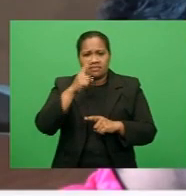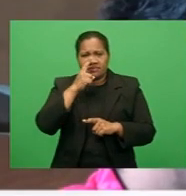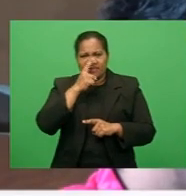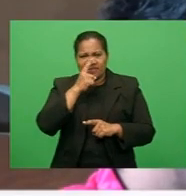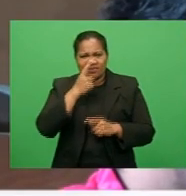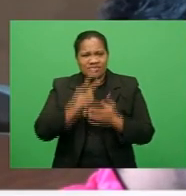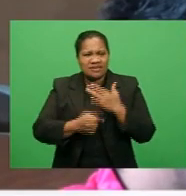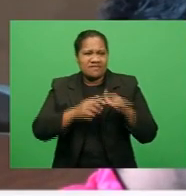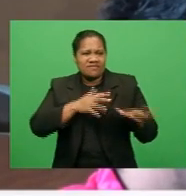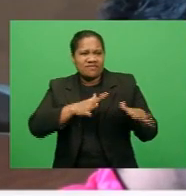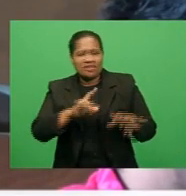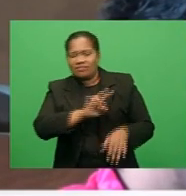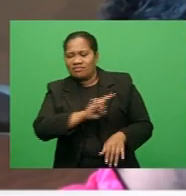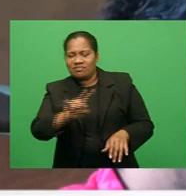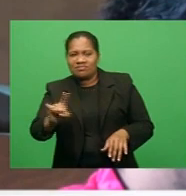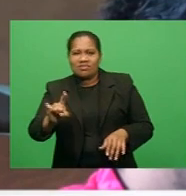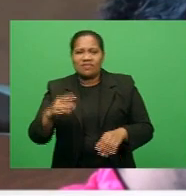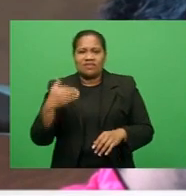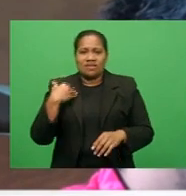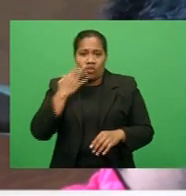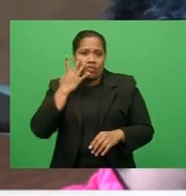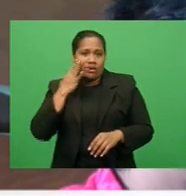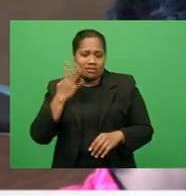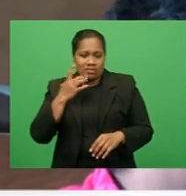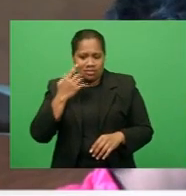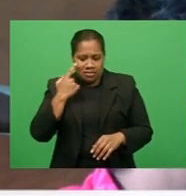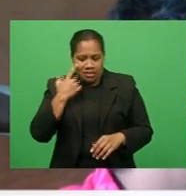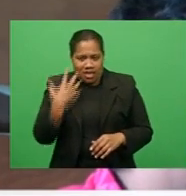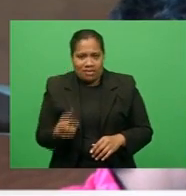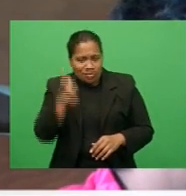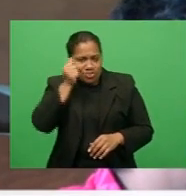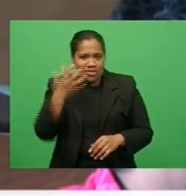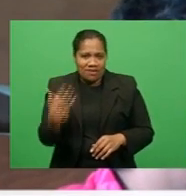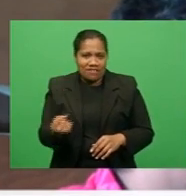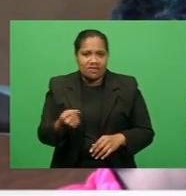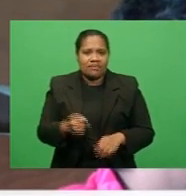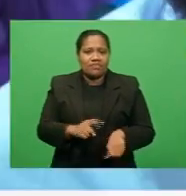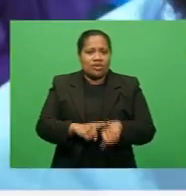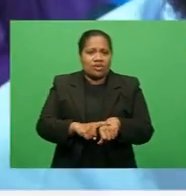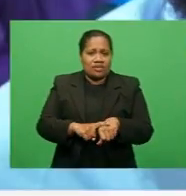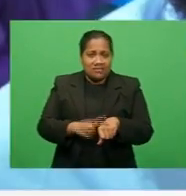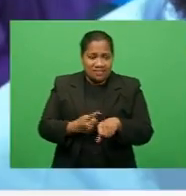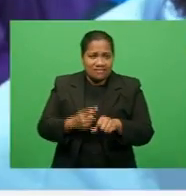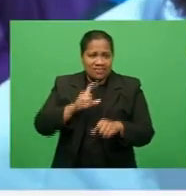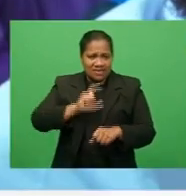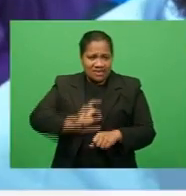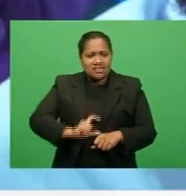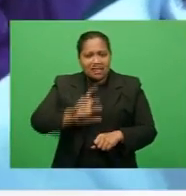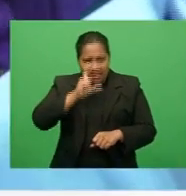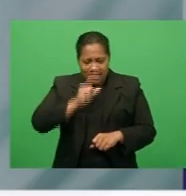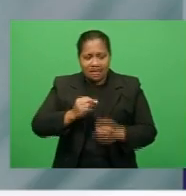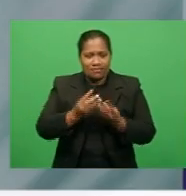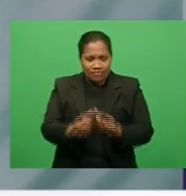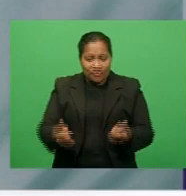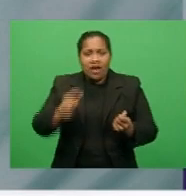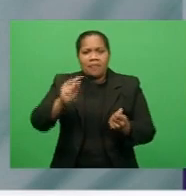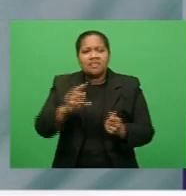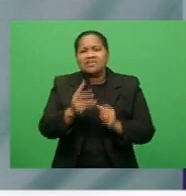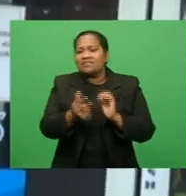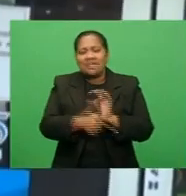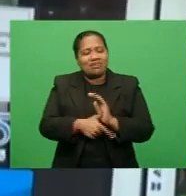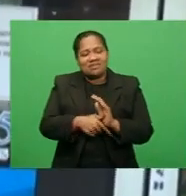health centres when a lump is noticed. He adds late-stage cancer can be treated, but sometimes is beyond their